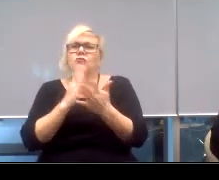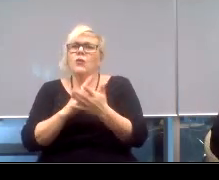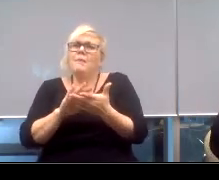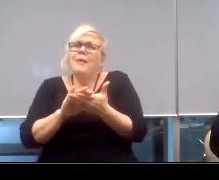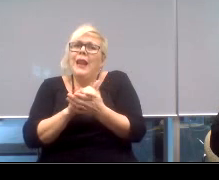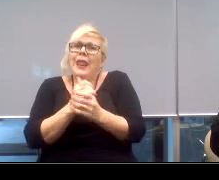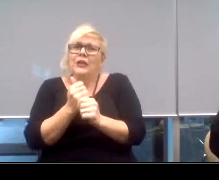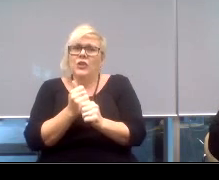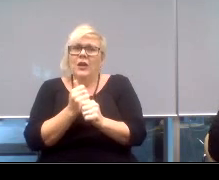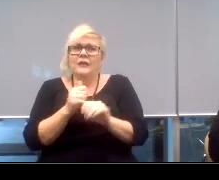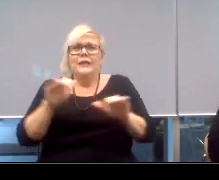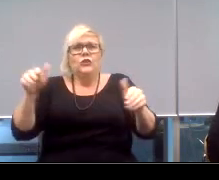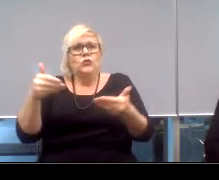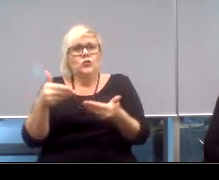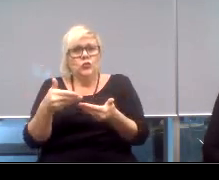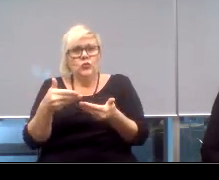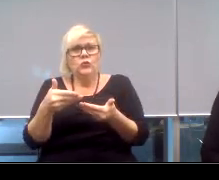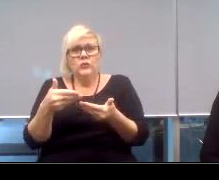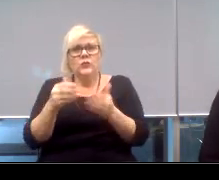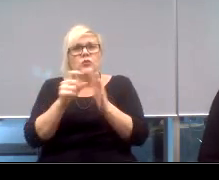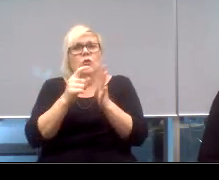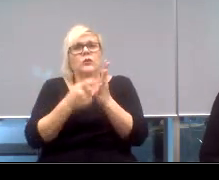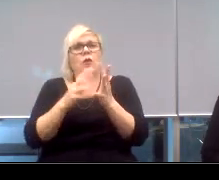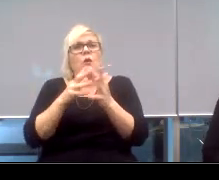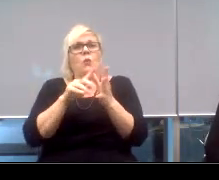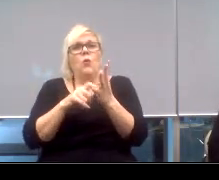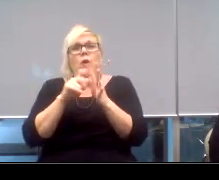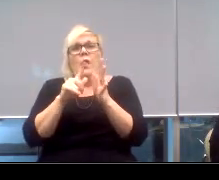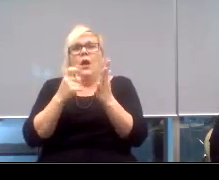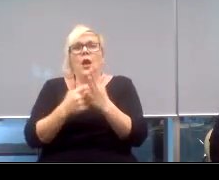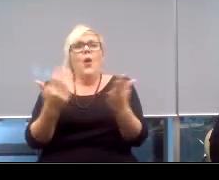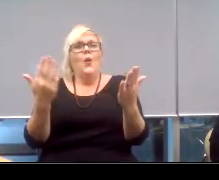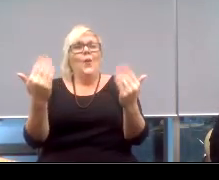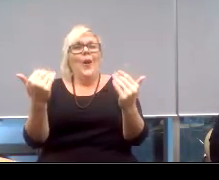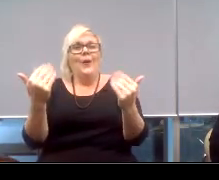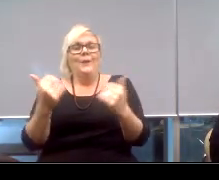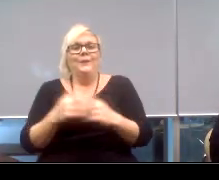you to today's webinar, Dr. Walker.